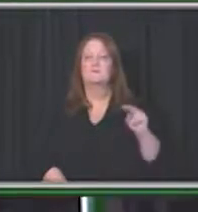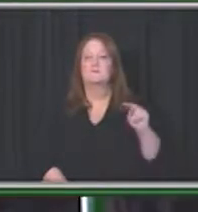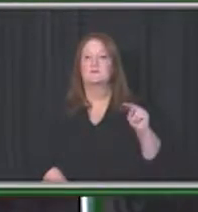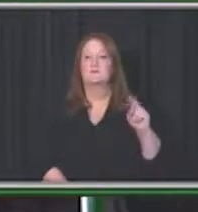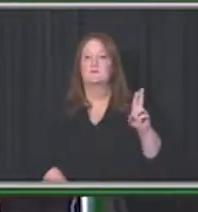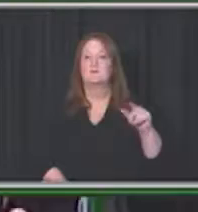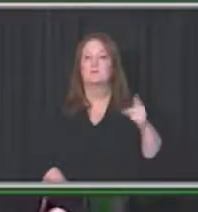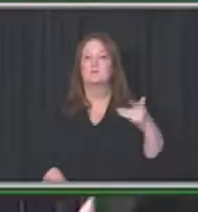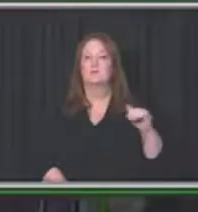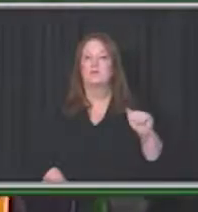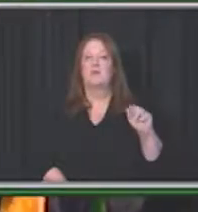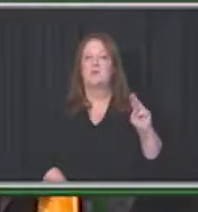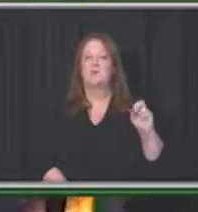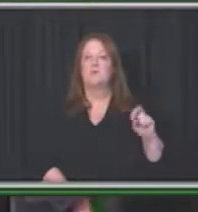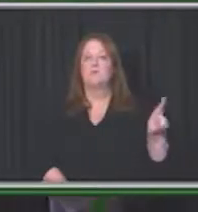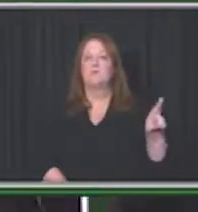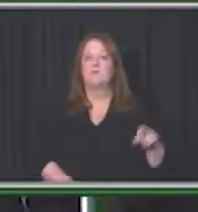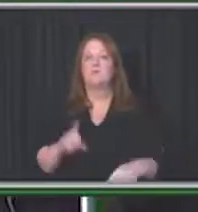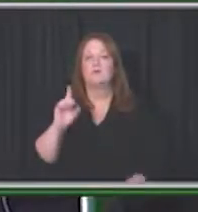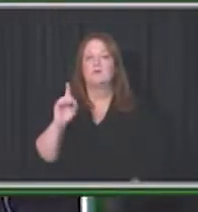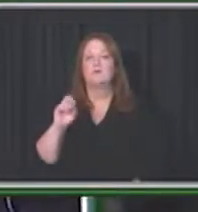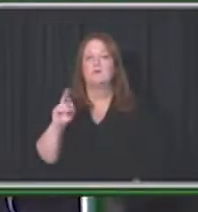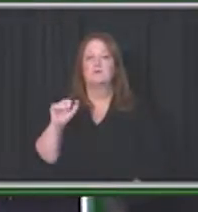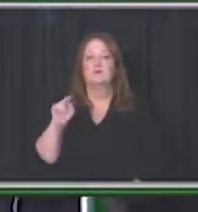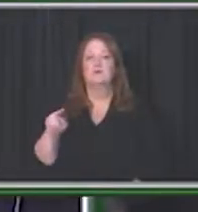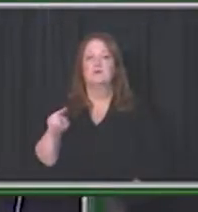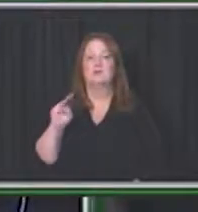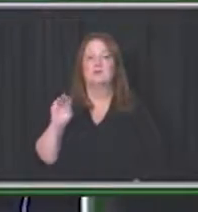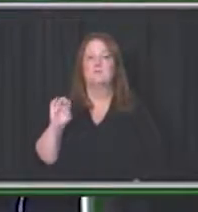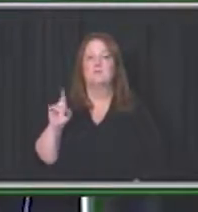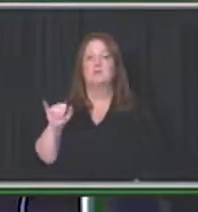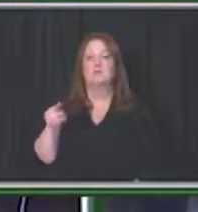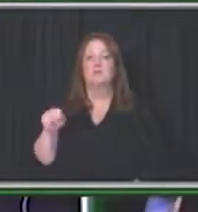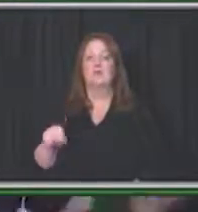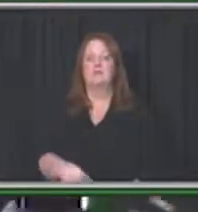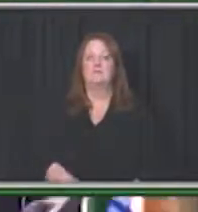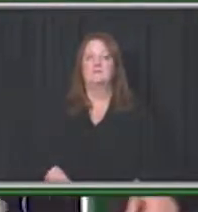Nucia Mua. Dorian Ivan Medina.